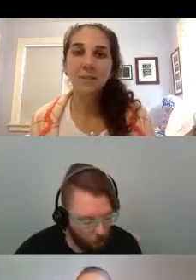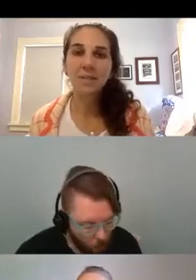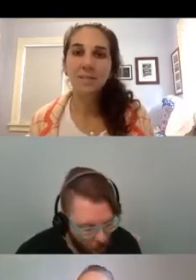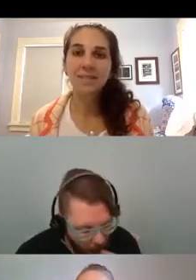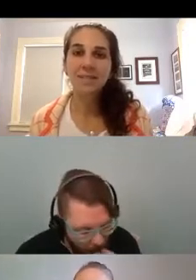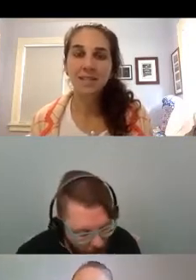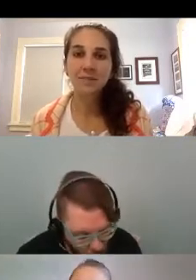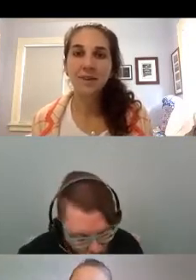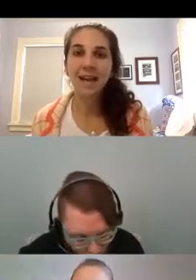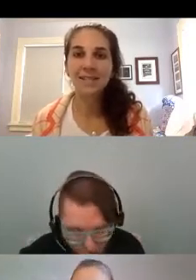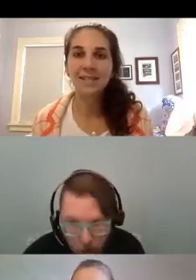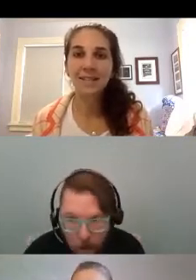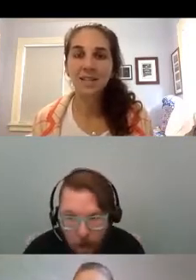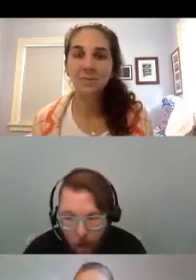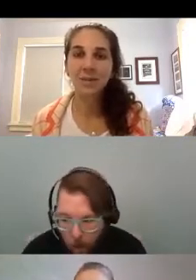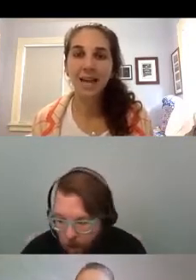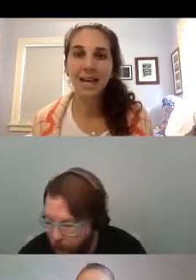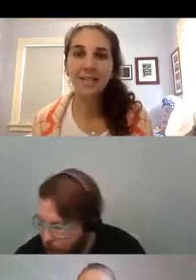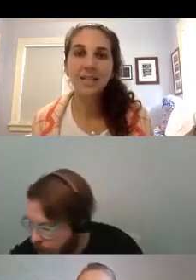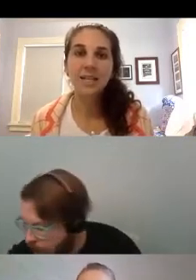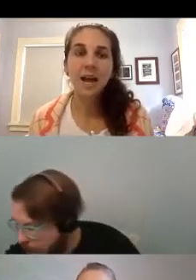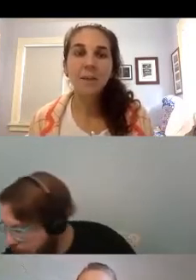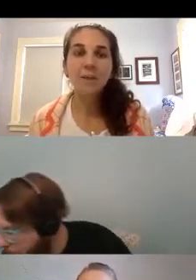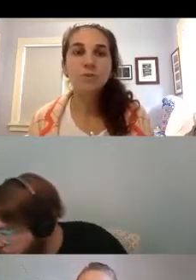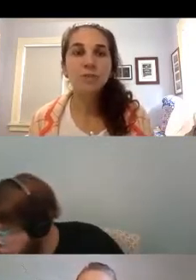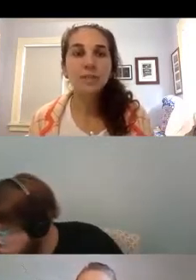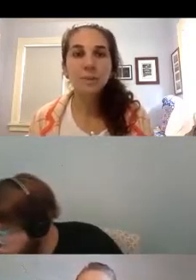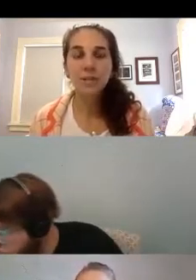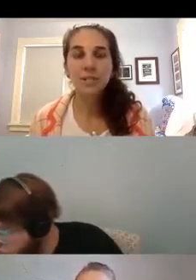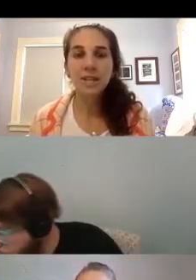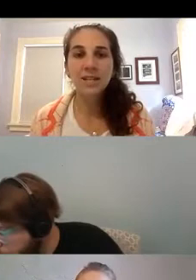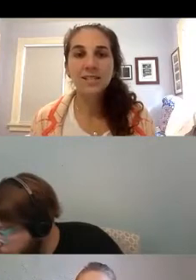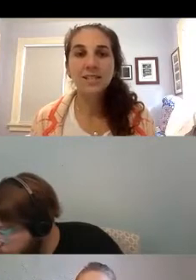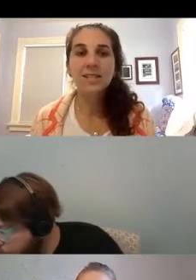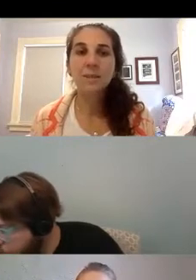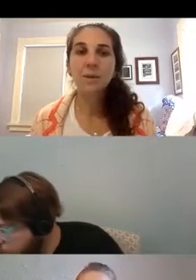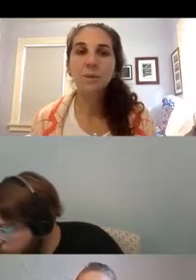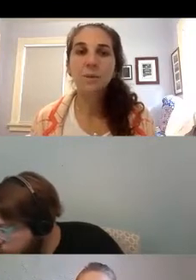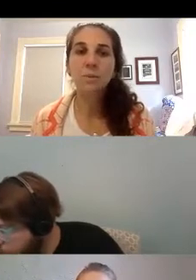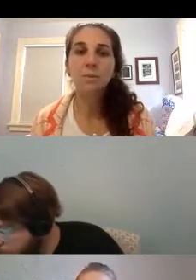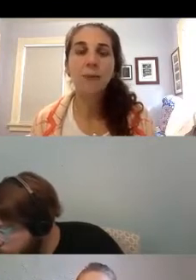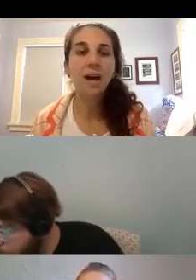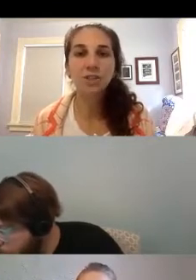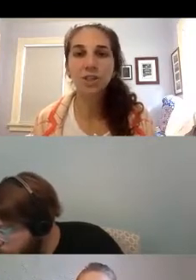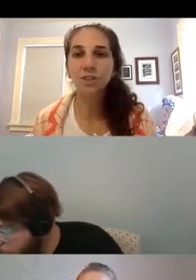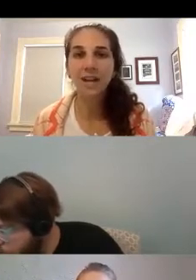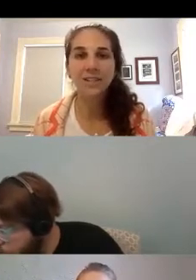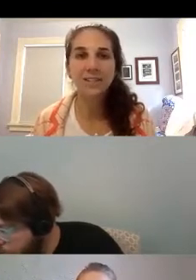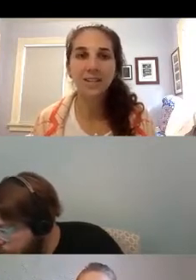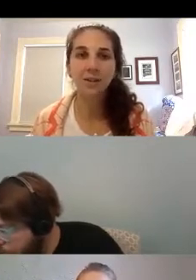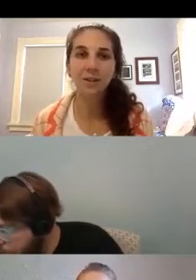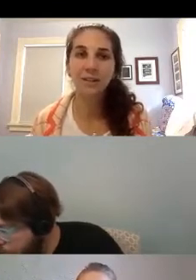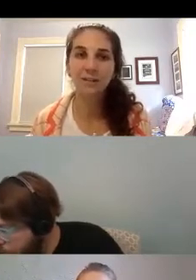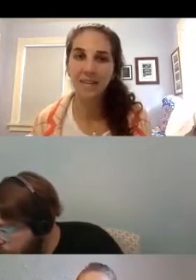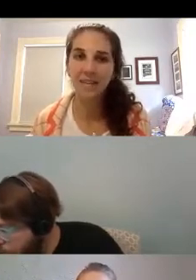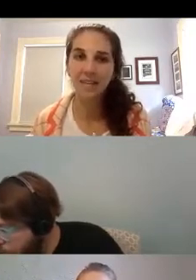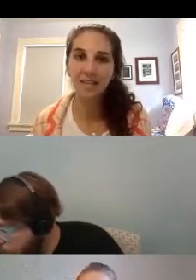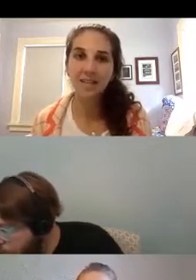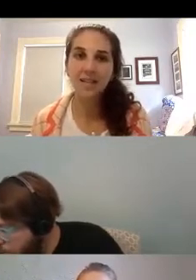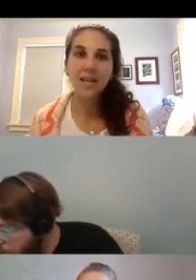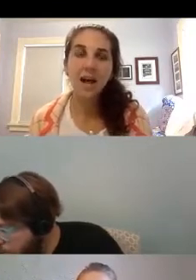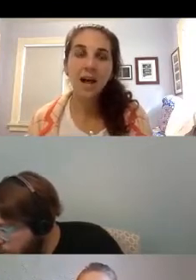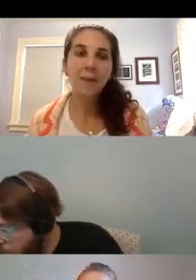allowed someone to be successful as an engagement guide. And it was really important to us that someone modeled curiosity and creative